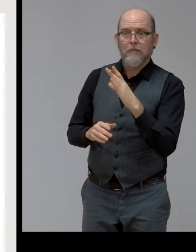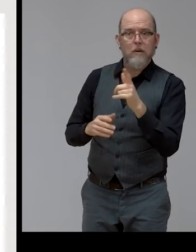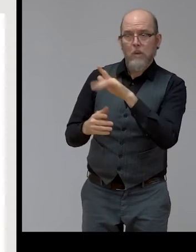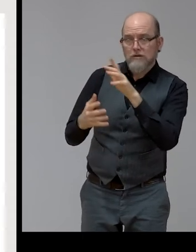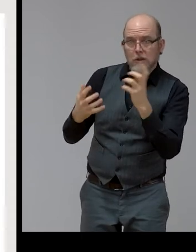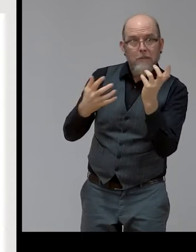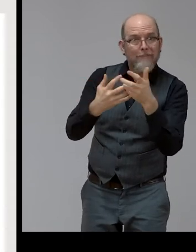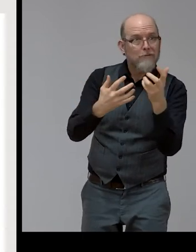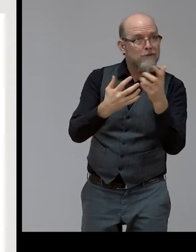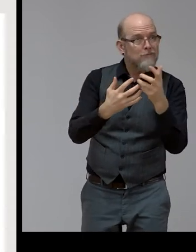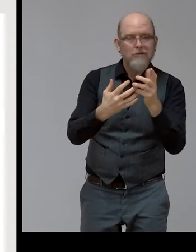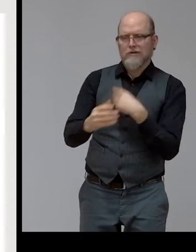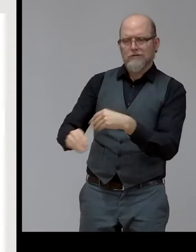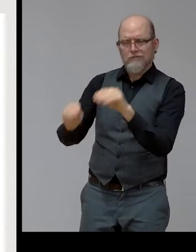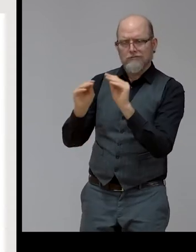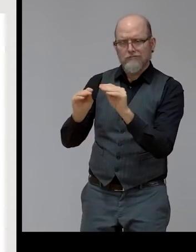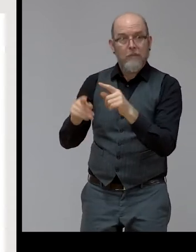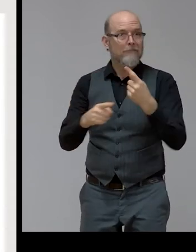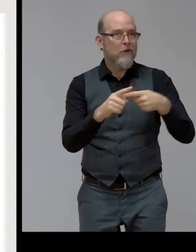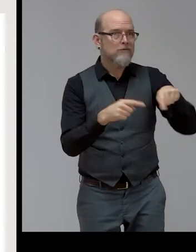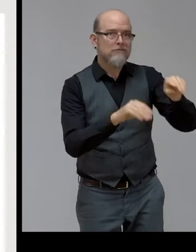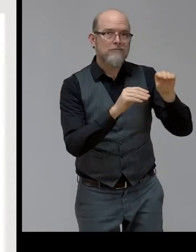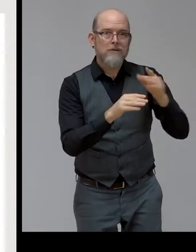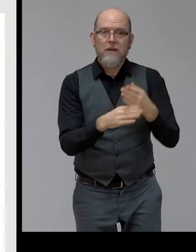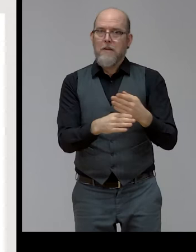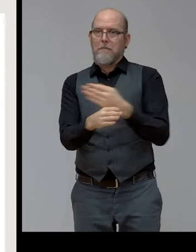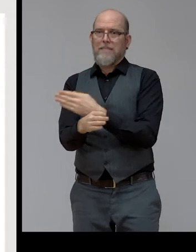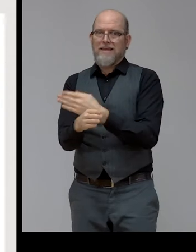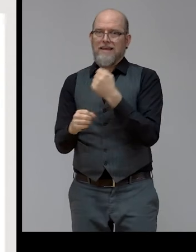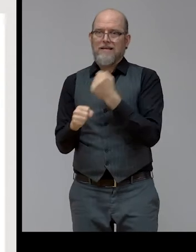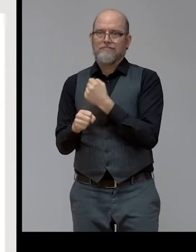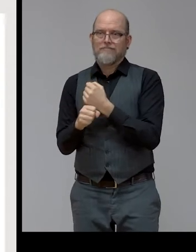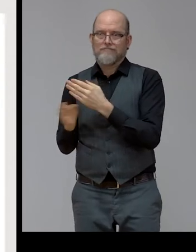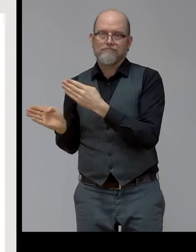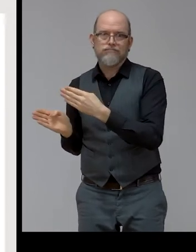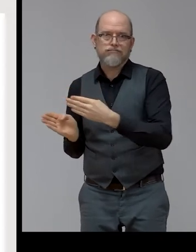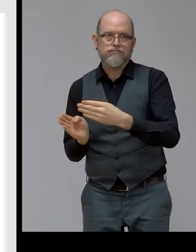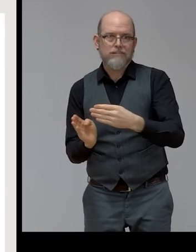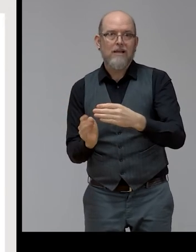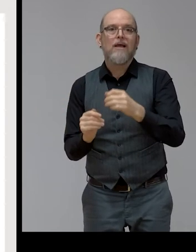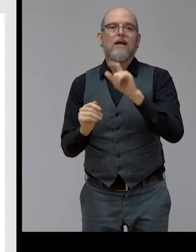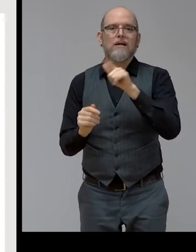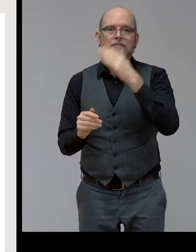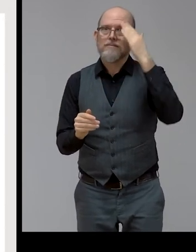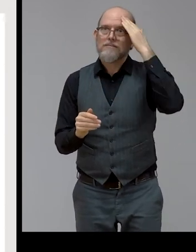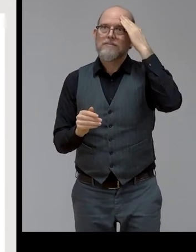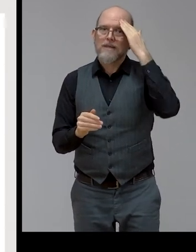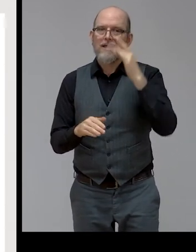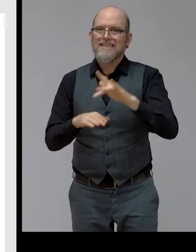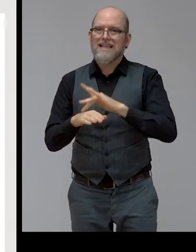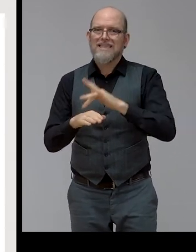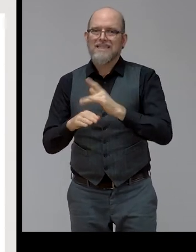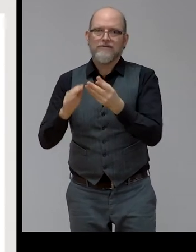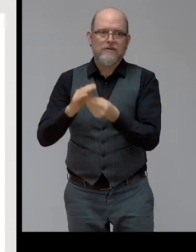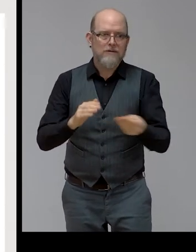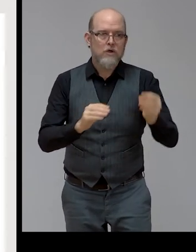on the job, and after the training. And they also have some awareness raising activities for the companies. So when we